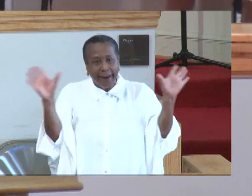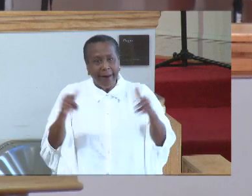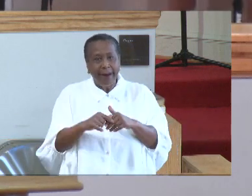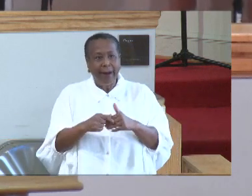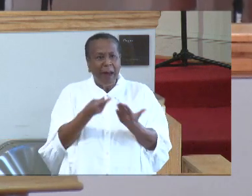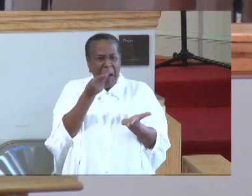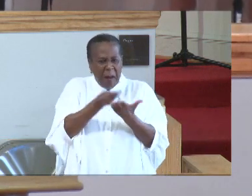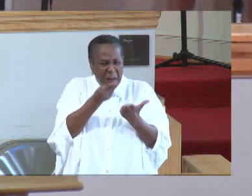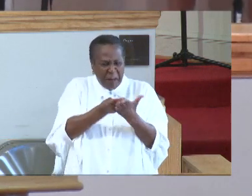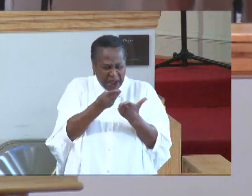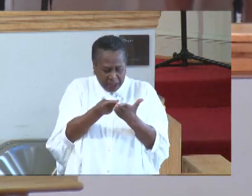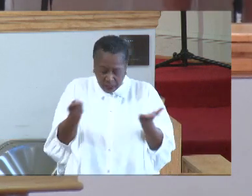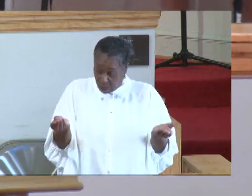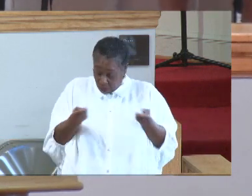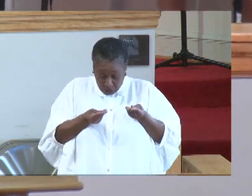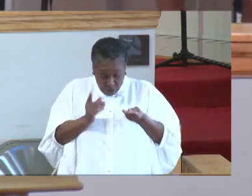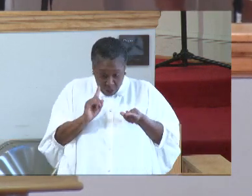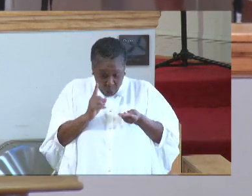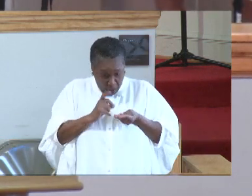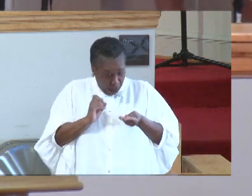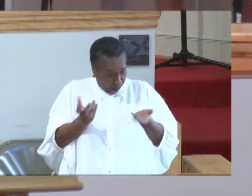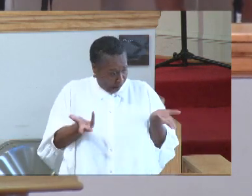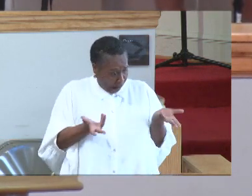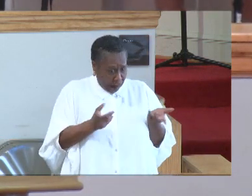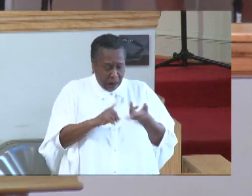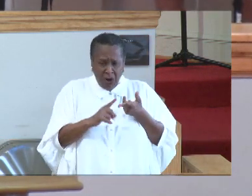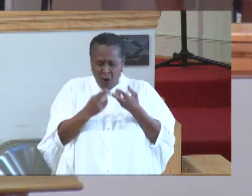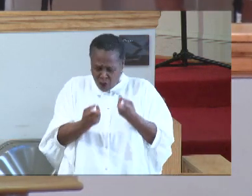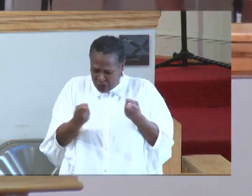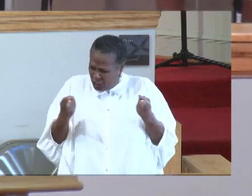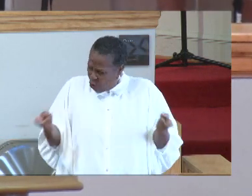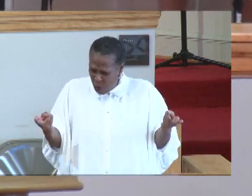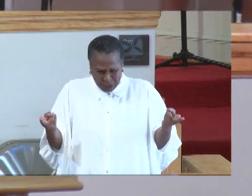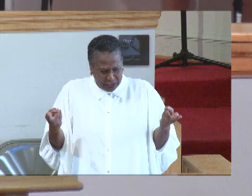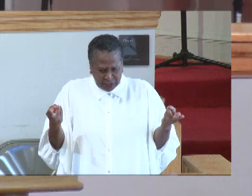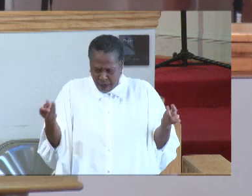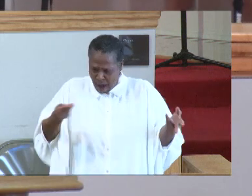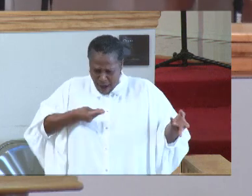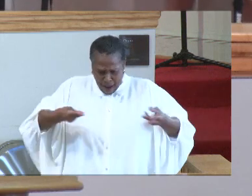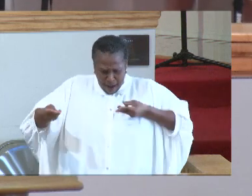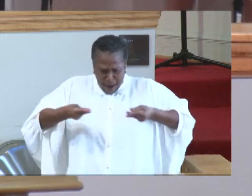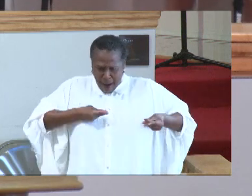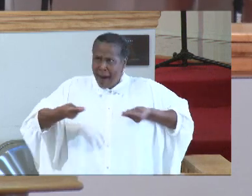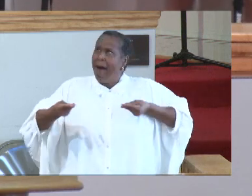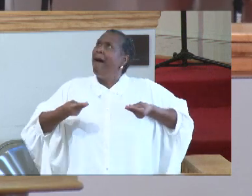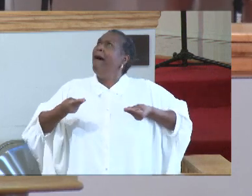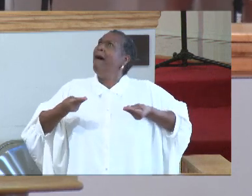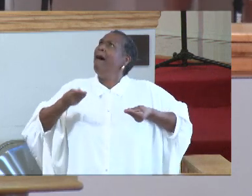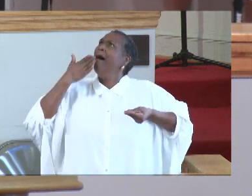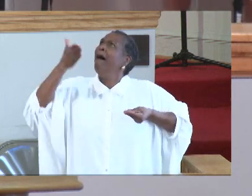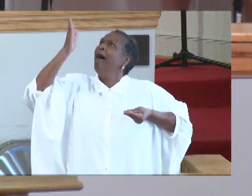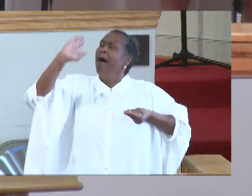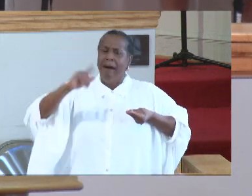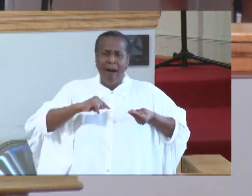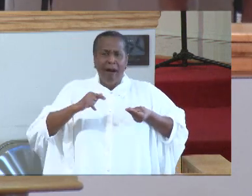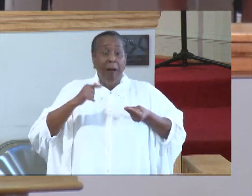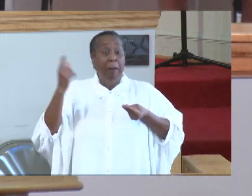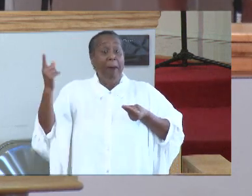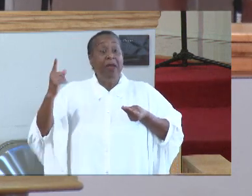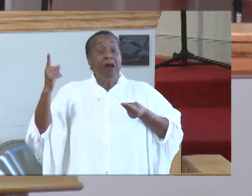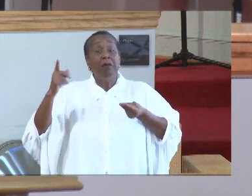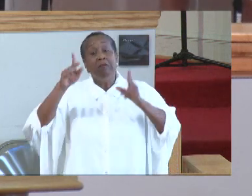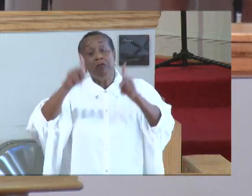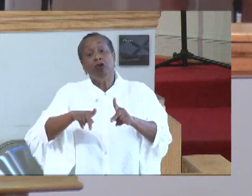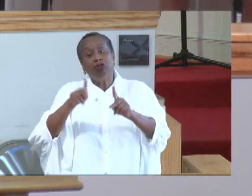Monies that came from nowhere. Resources that were applied, a neighbor that knocked on your door,